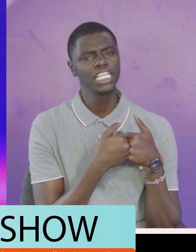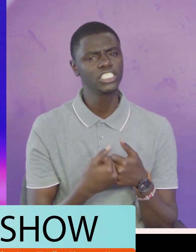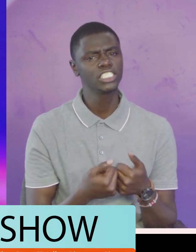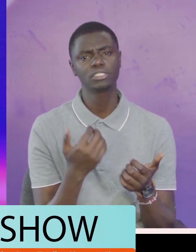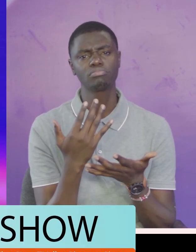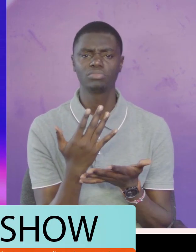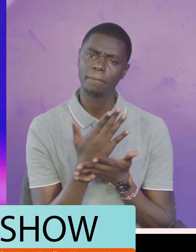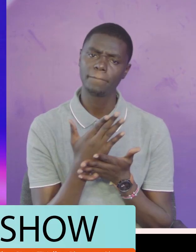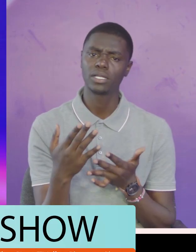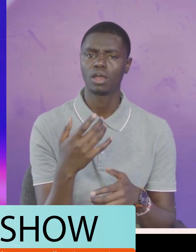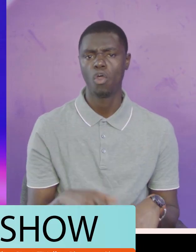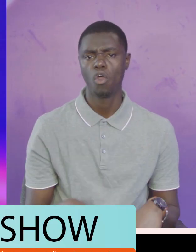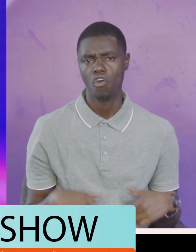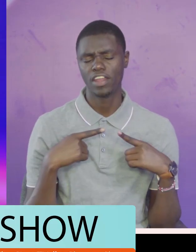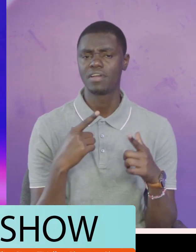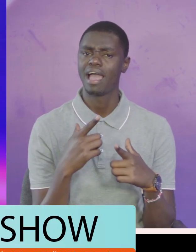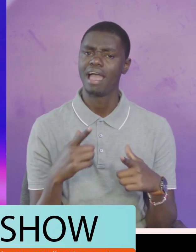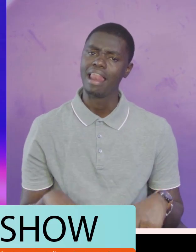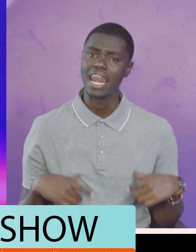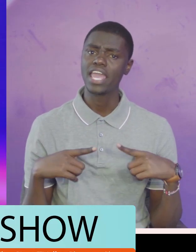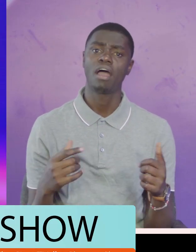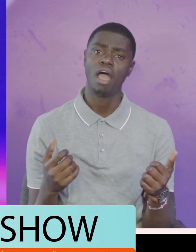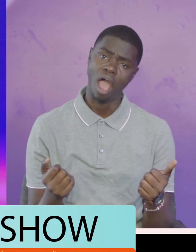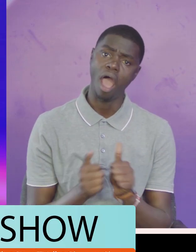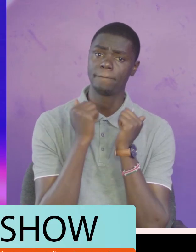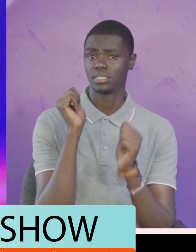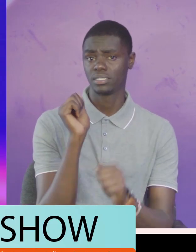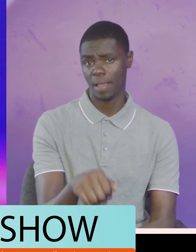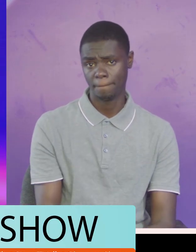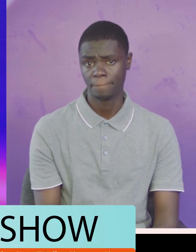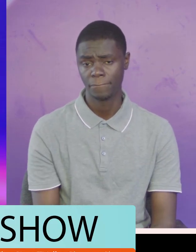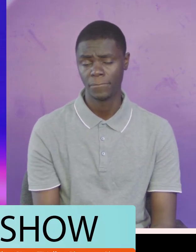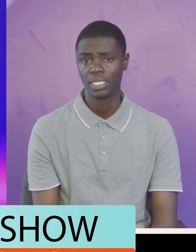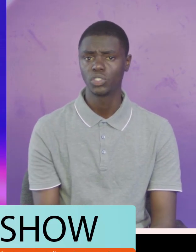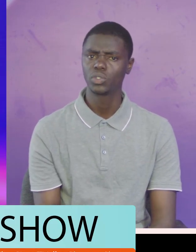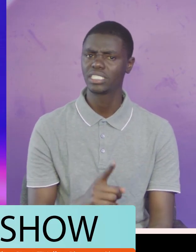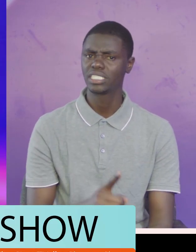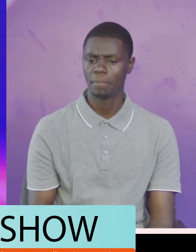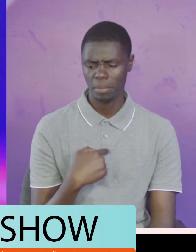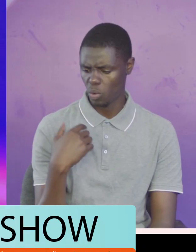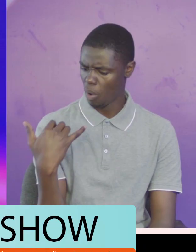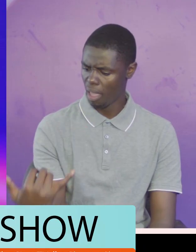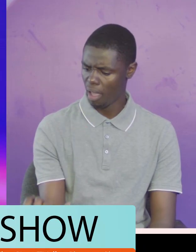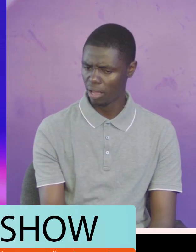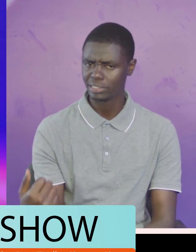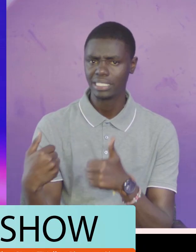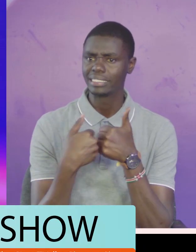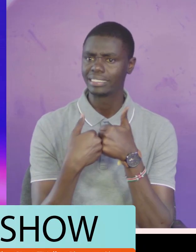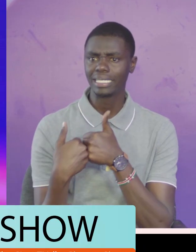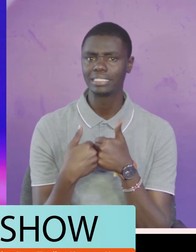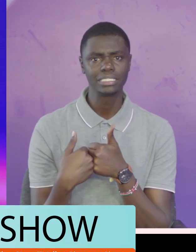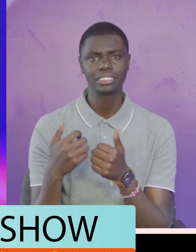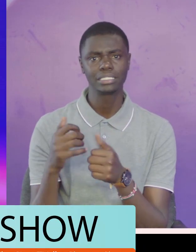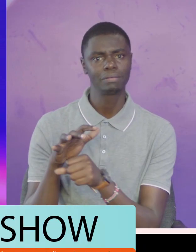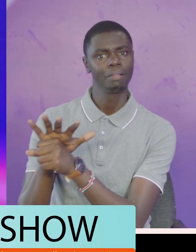Challenges are part of life. Life happens, yeah? And when I was younger,